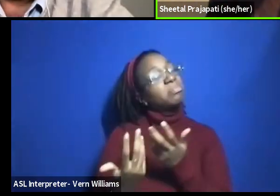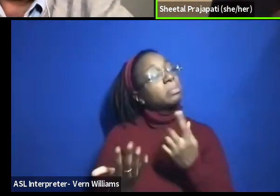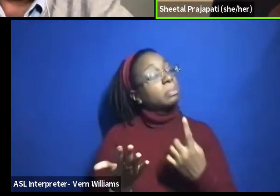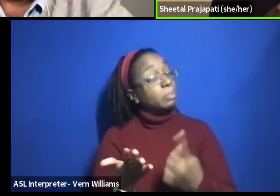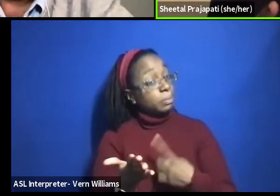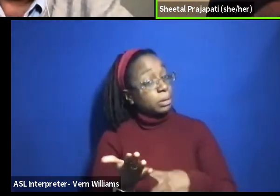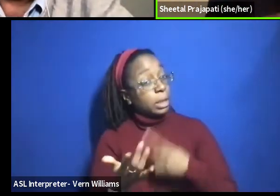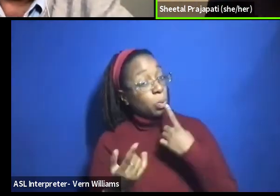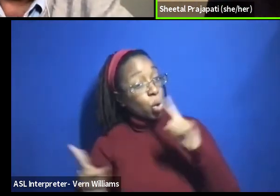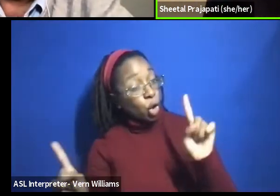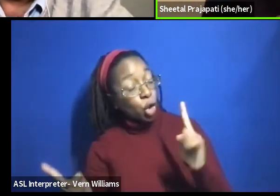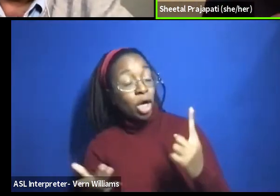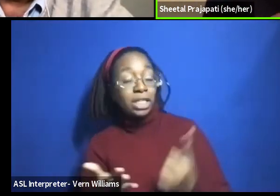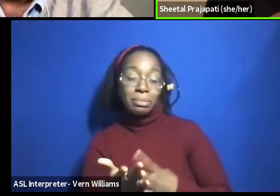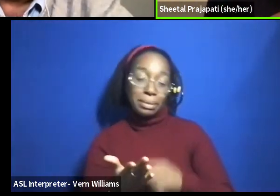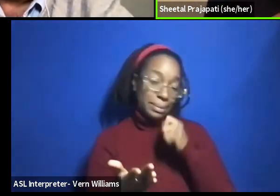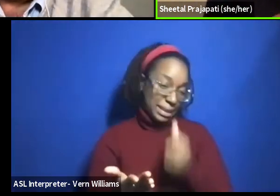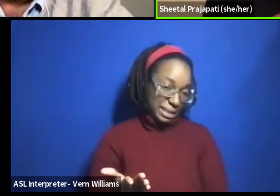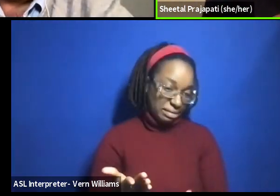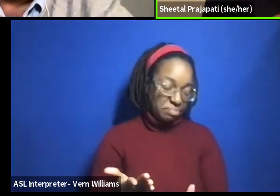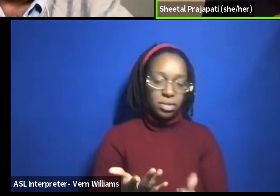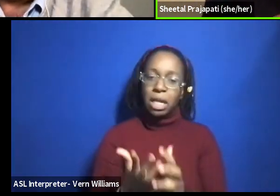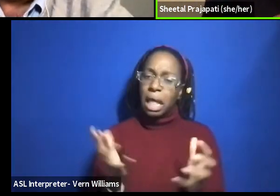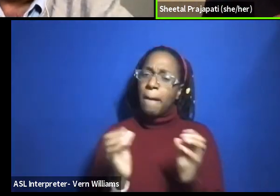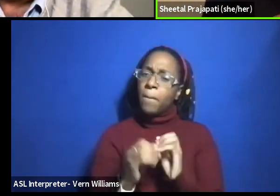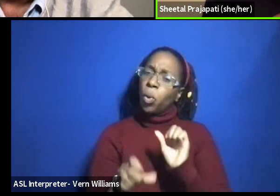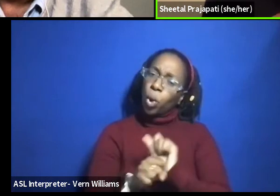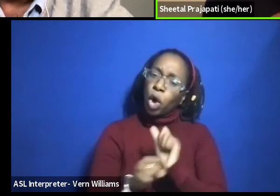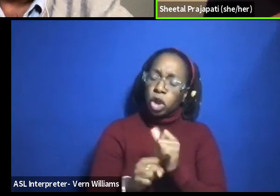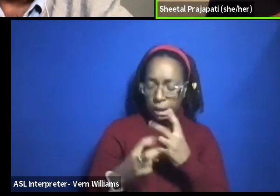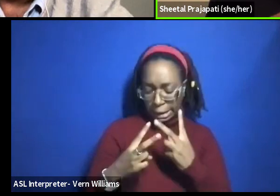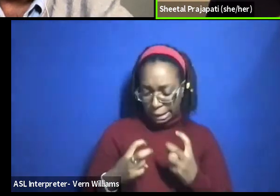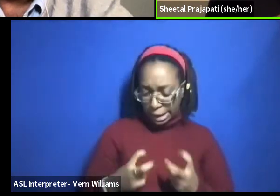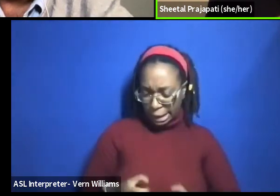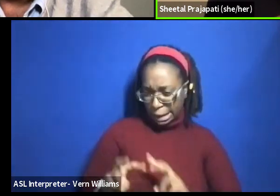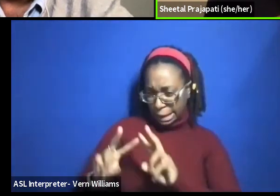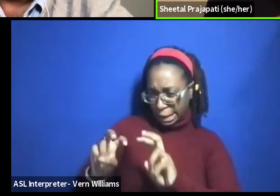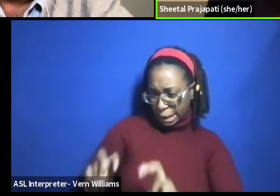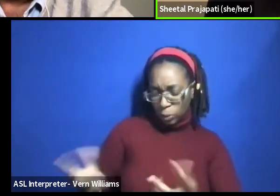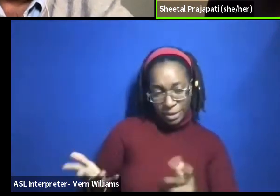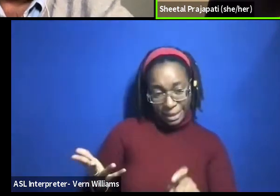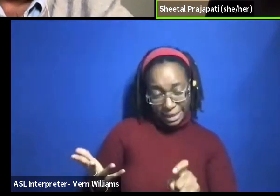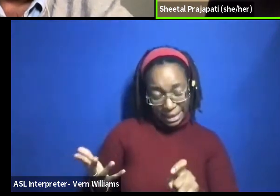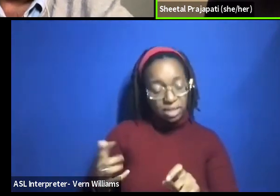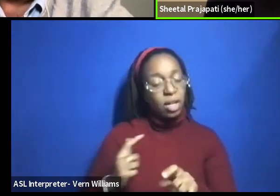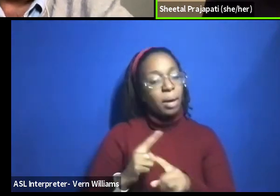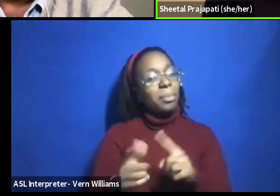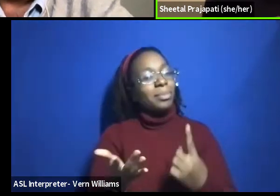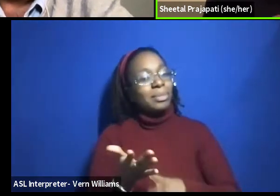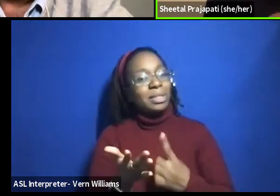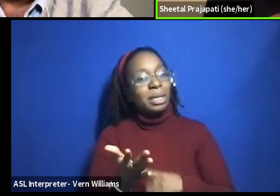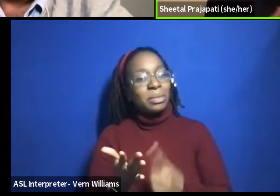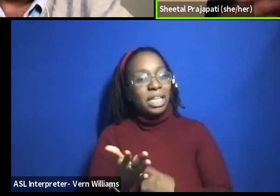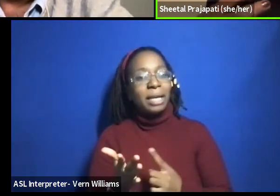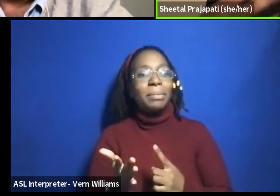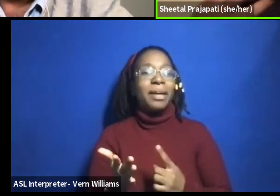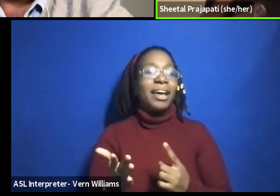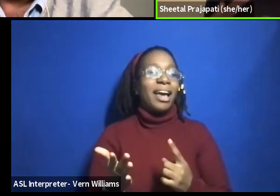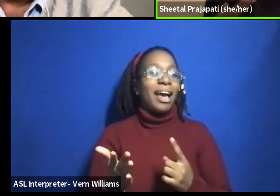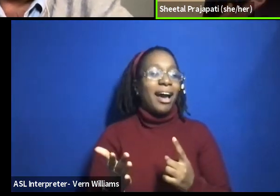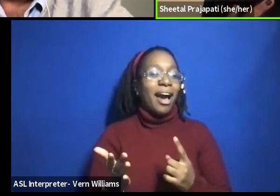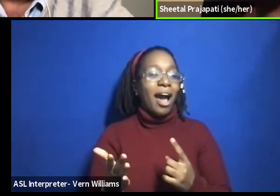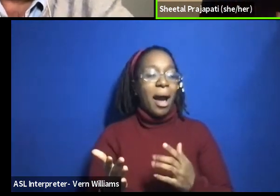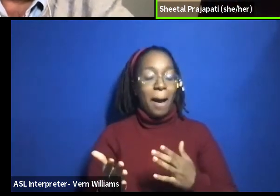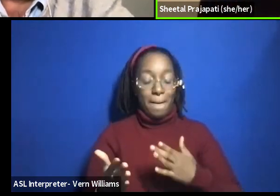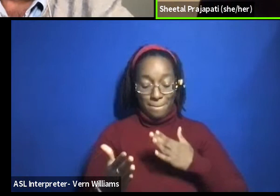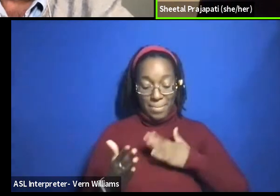It took a lot of extra work, but I did sometimes have to work around the devaluing of what I was